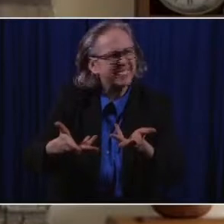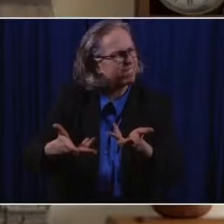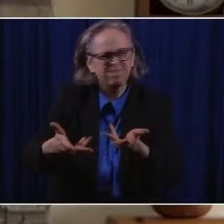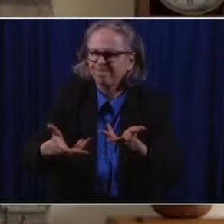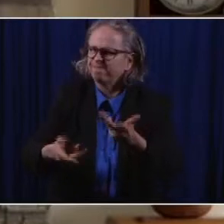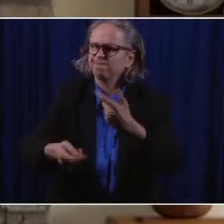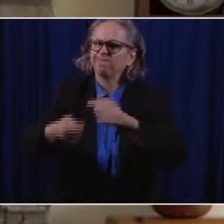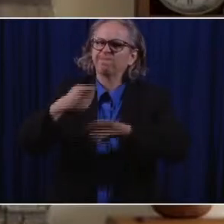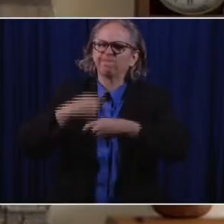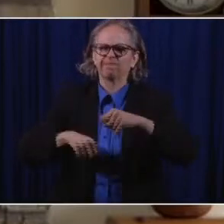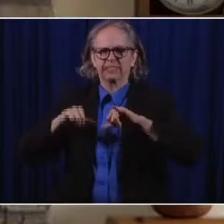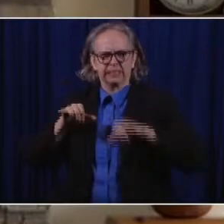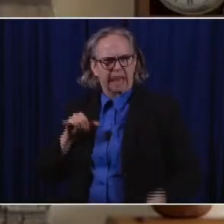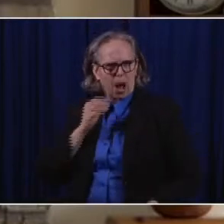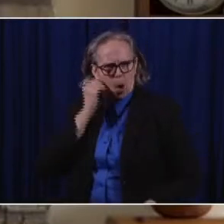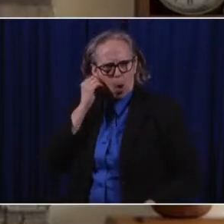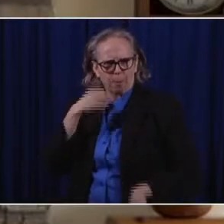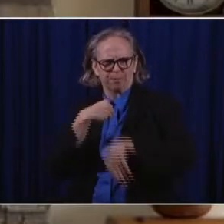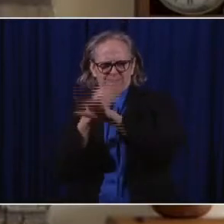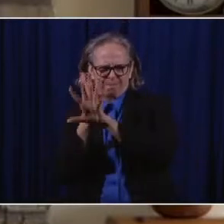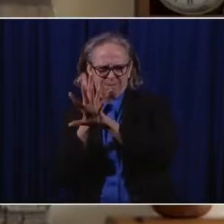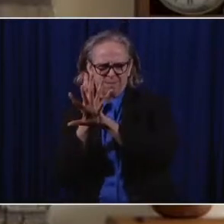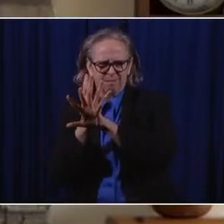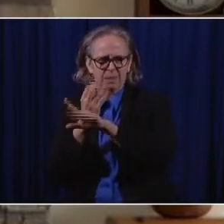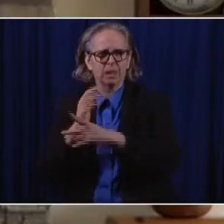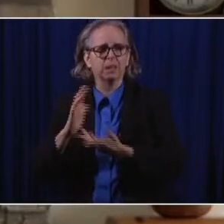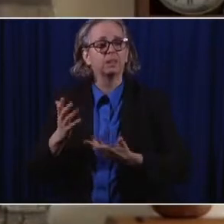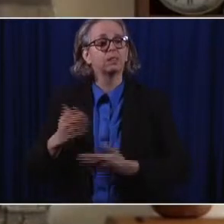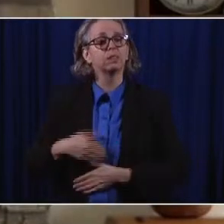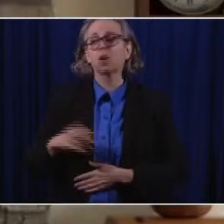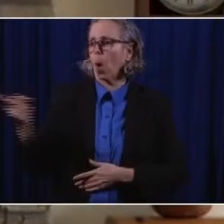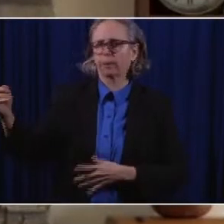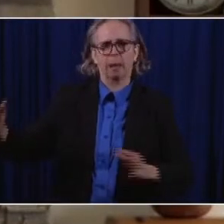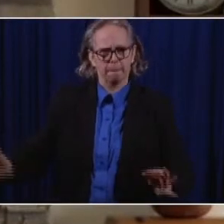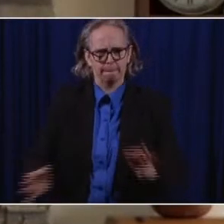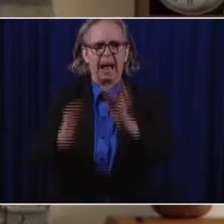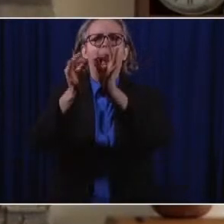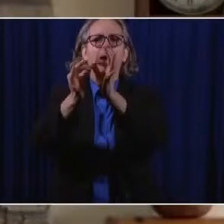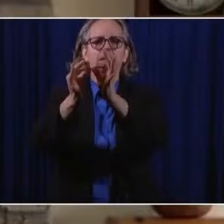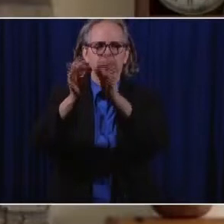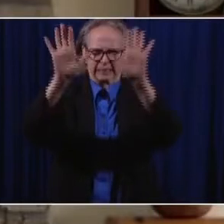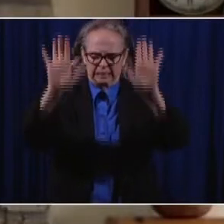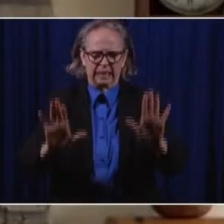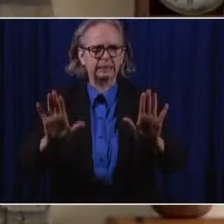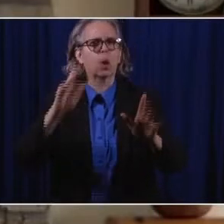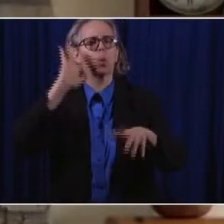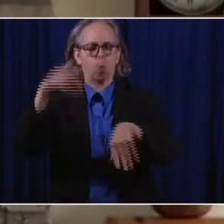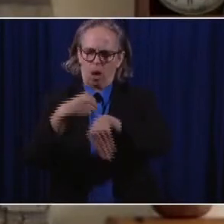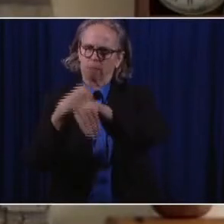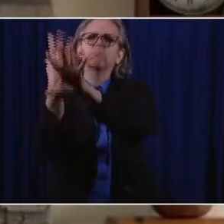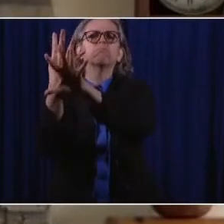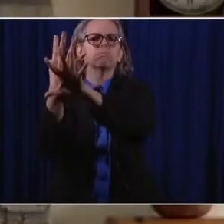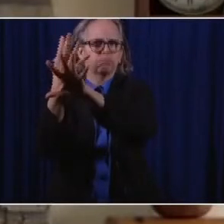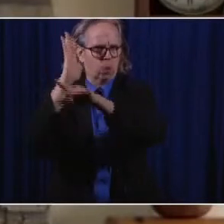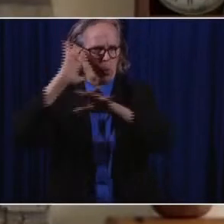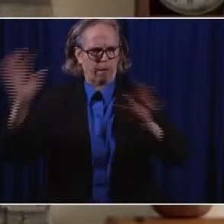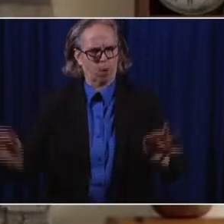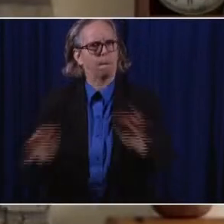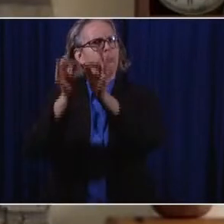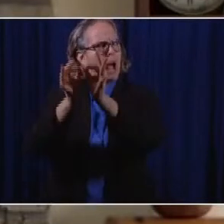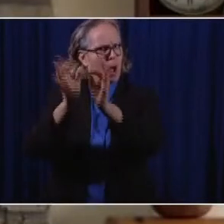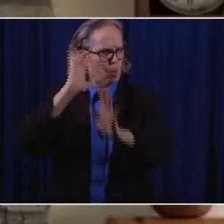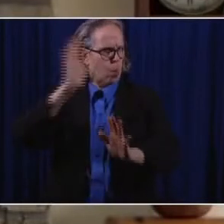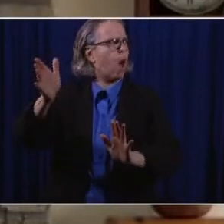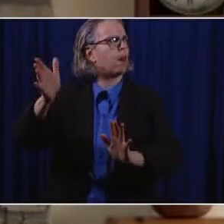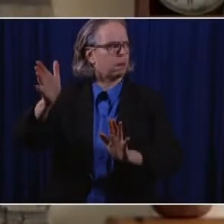he does mass every Sunday. And for people all over the country, anybody who wants to tune in, and we